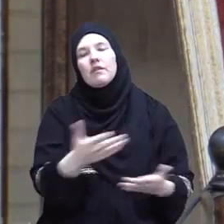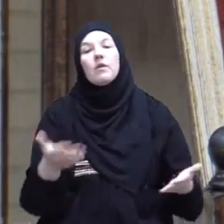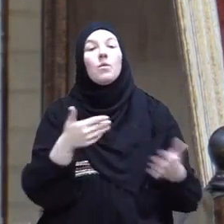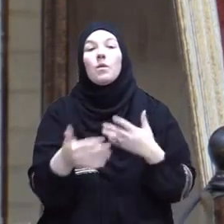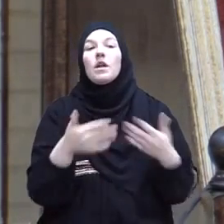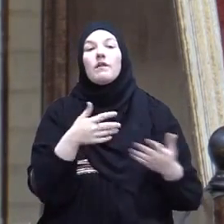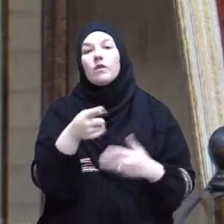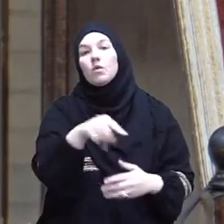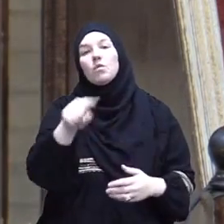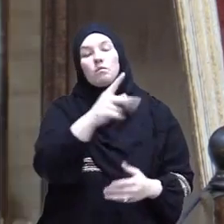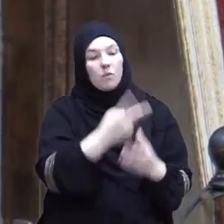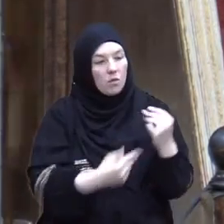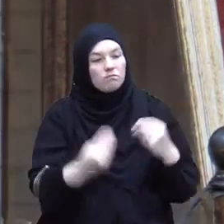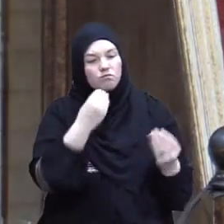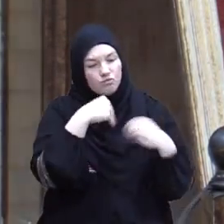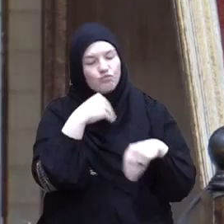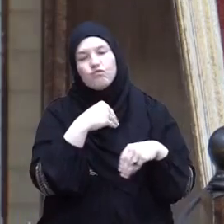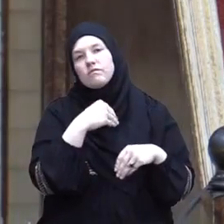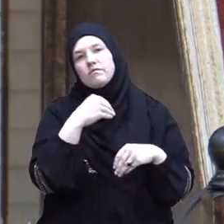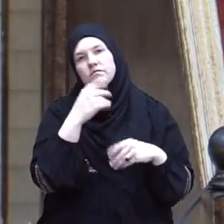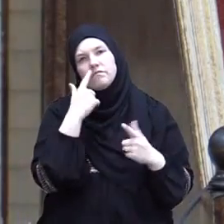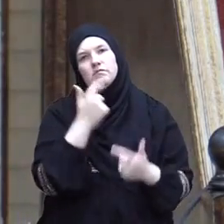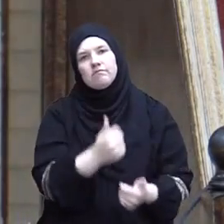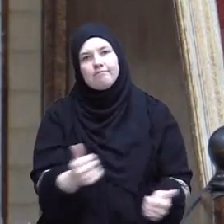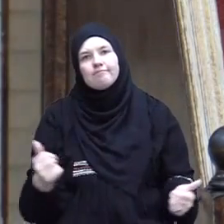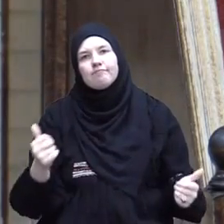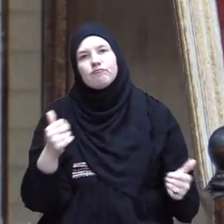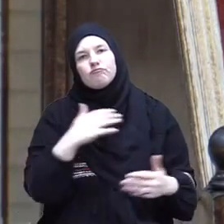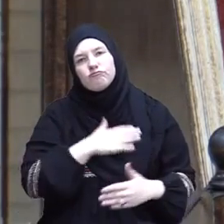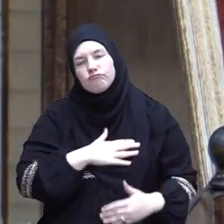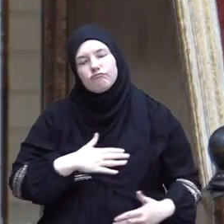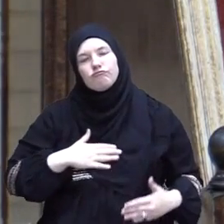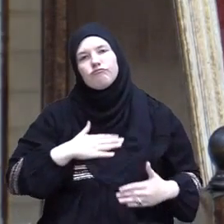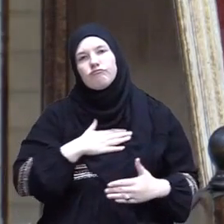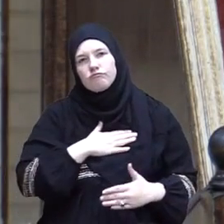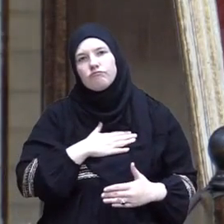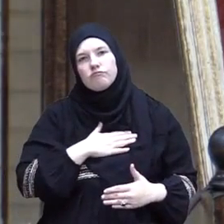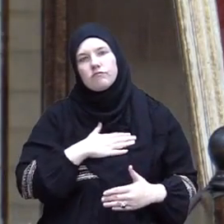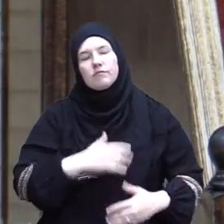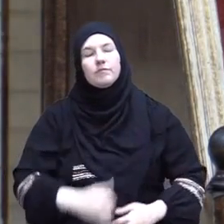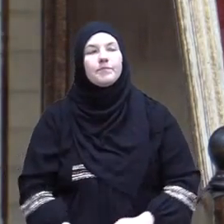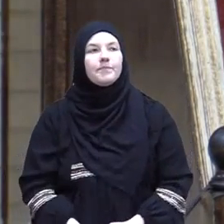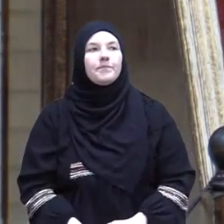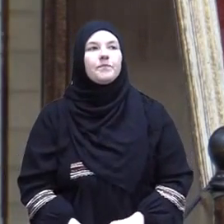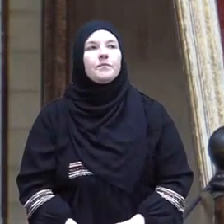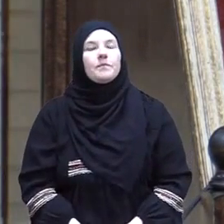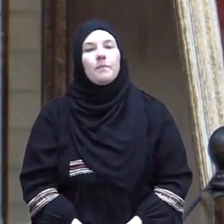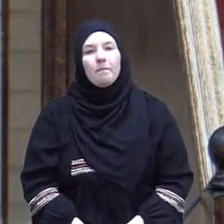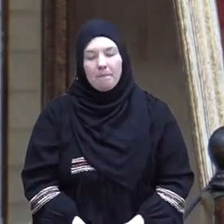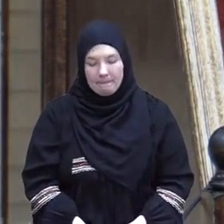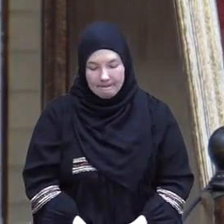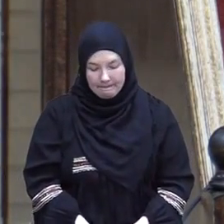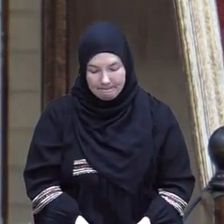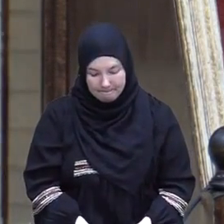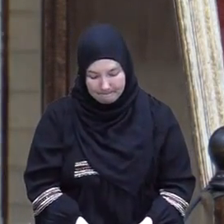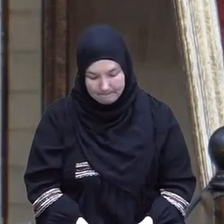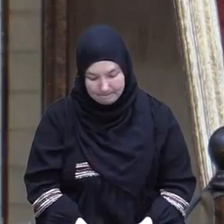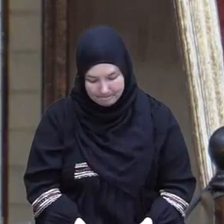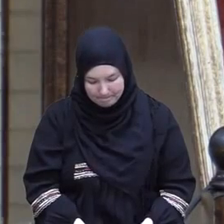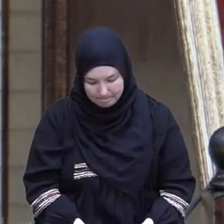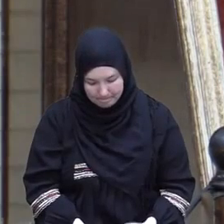wherever you both please. See, wherever you please here is coming after they